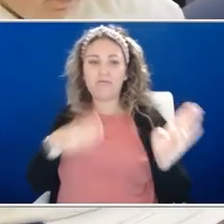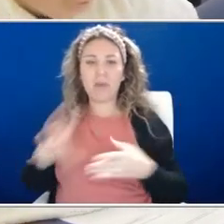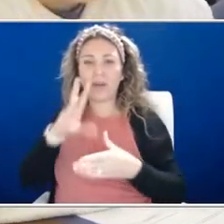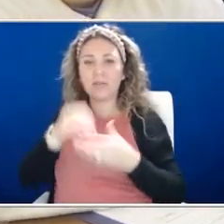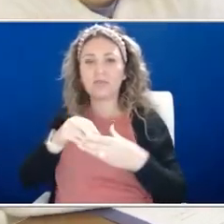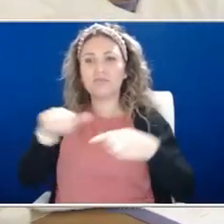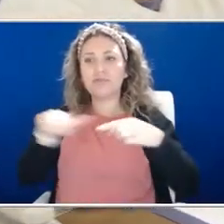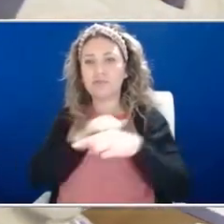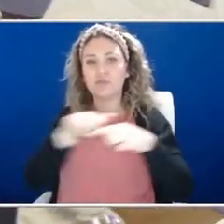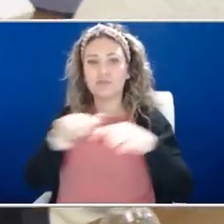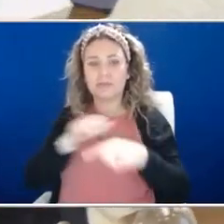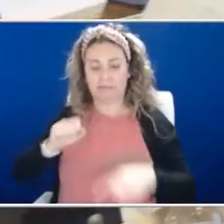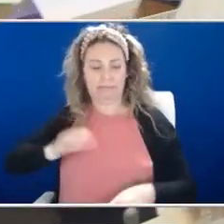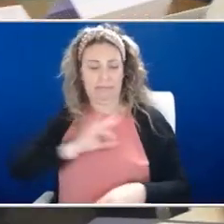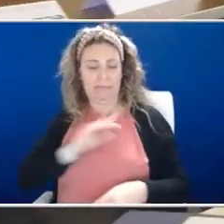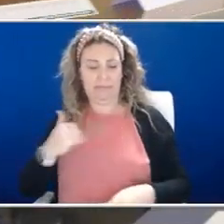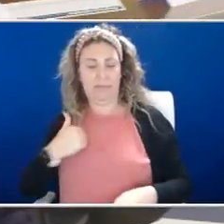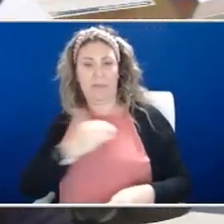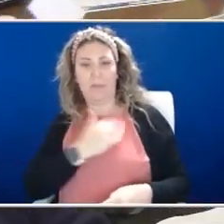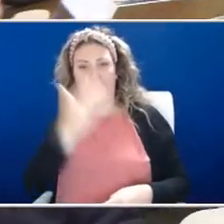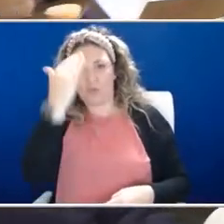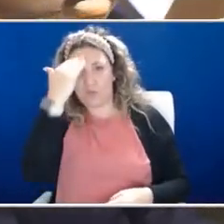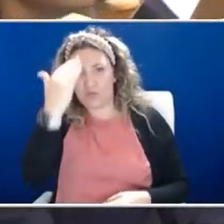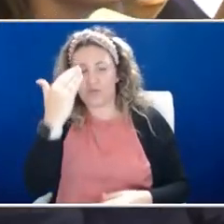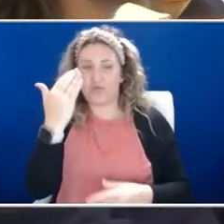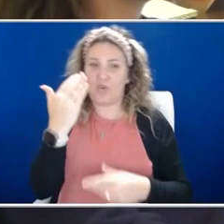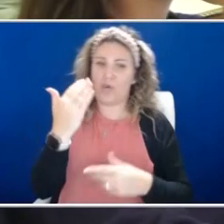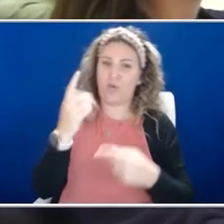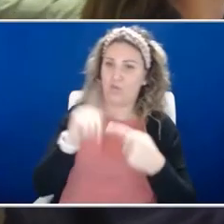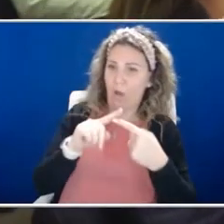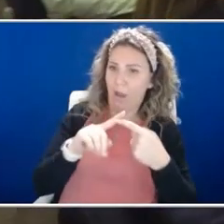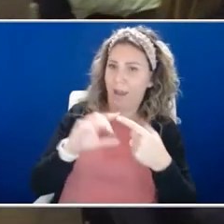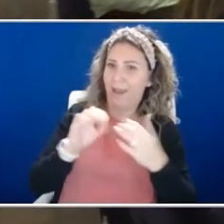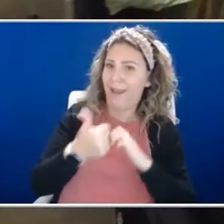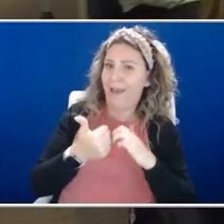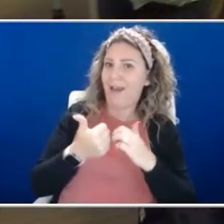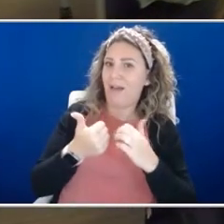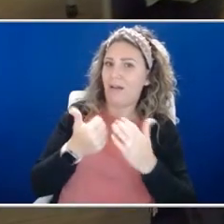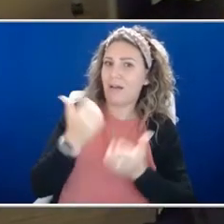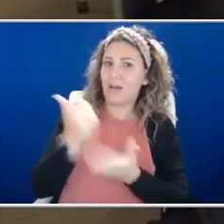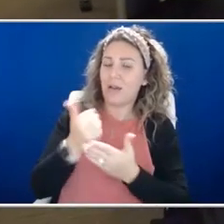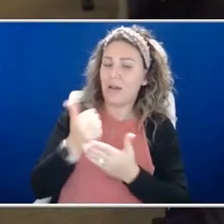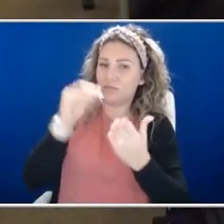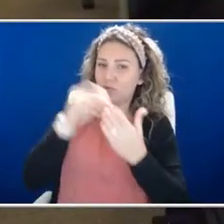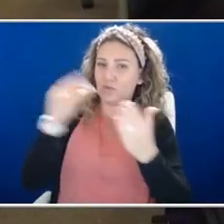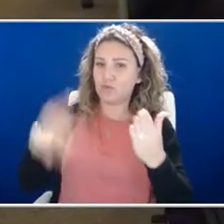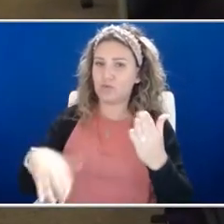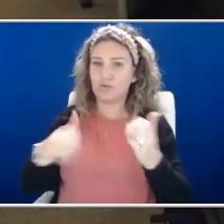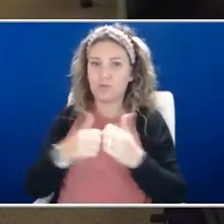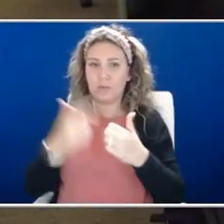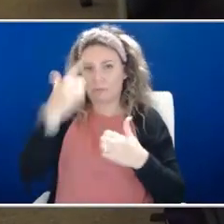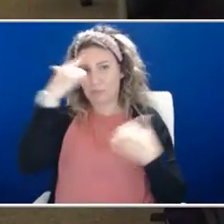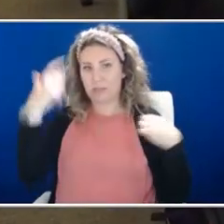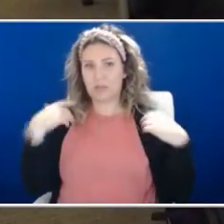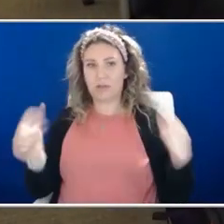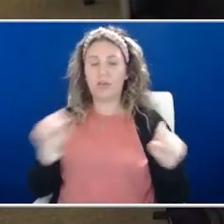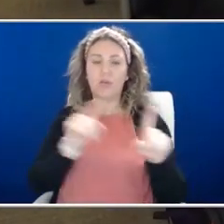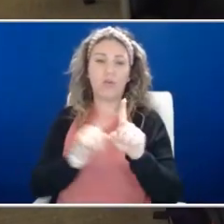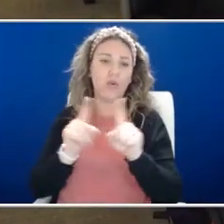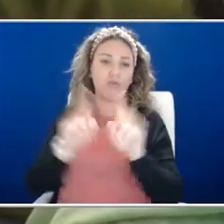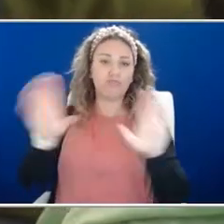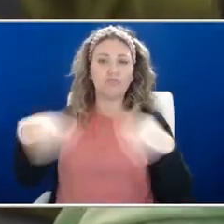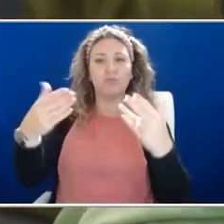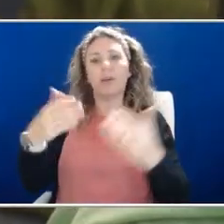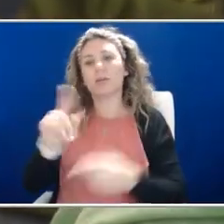these staff members to know, one, how to help a student who needs assistance with their mental health, but also give them the tools so they